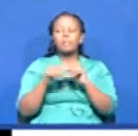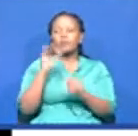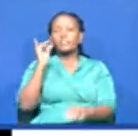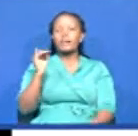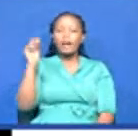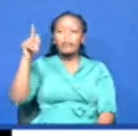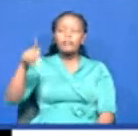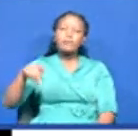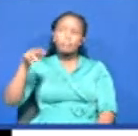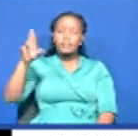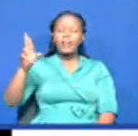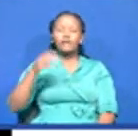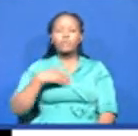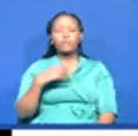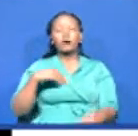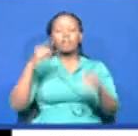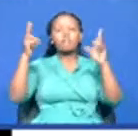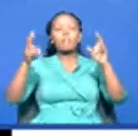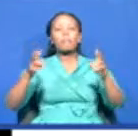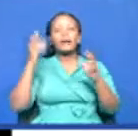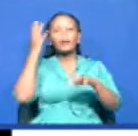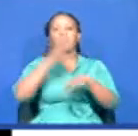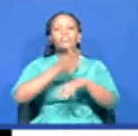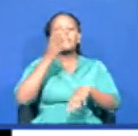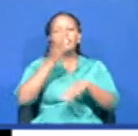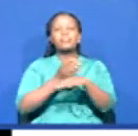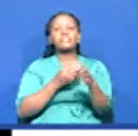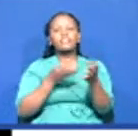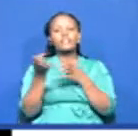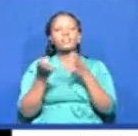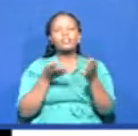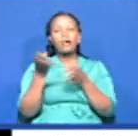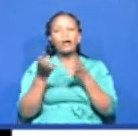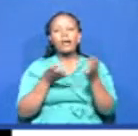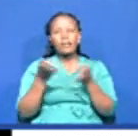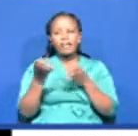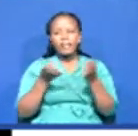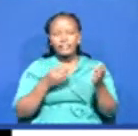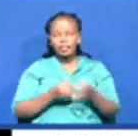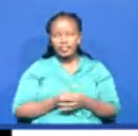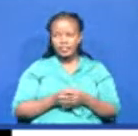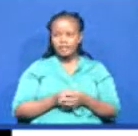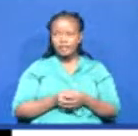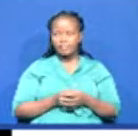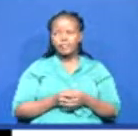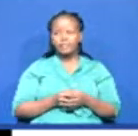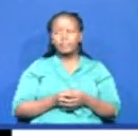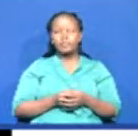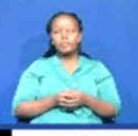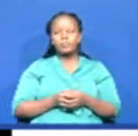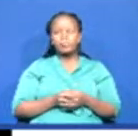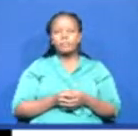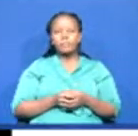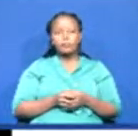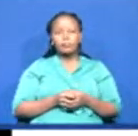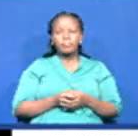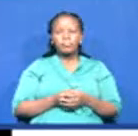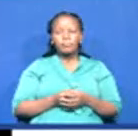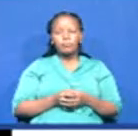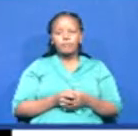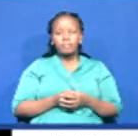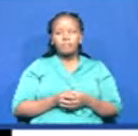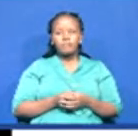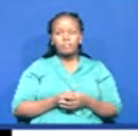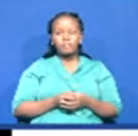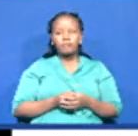on matters illicit trade. Some of the best brains when it comes to dealing or fighting of